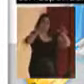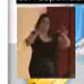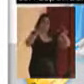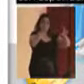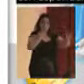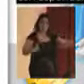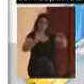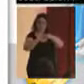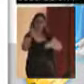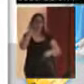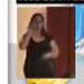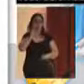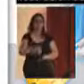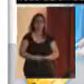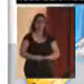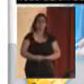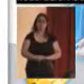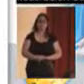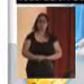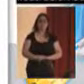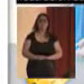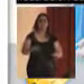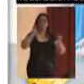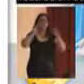this should all be seen on the screen, and it must all be